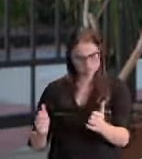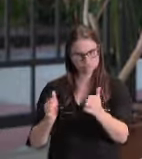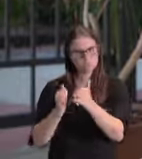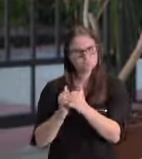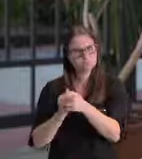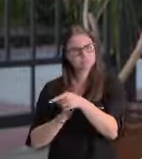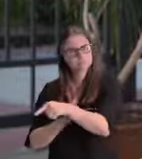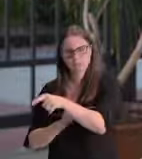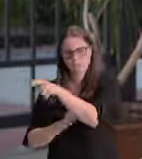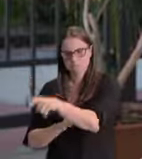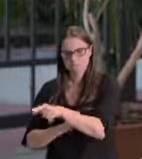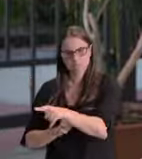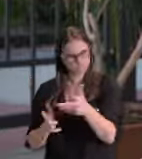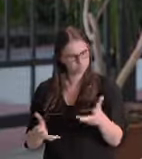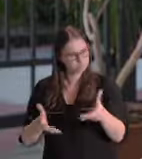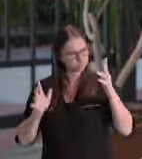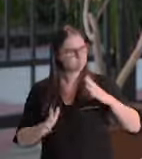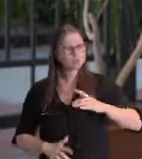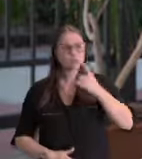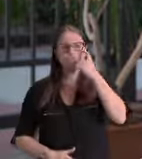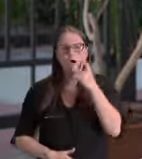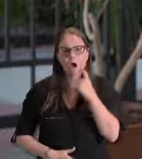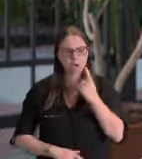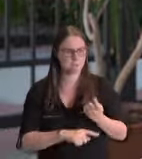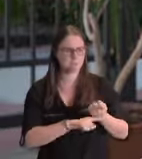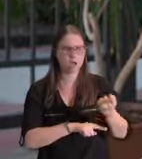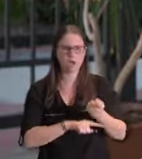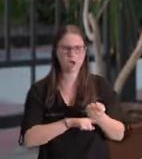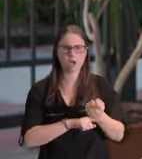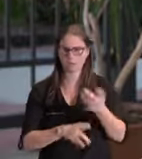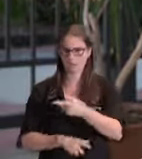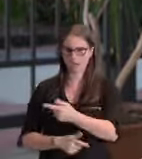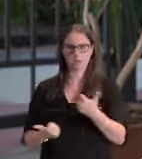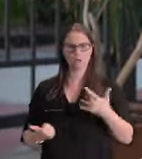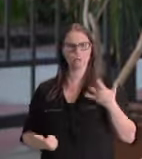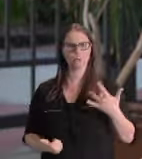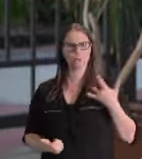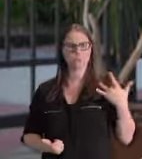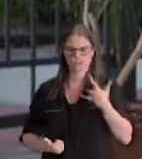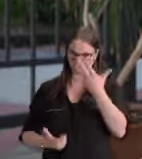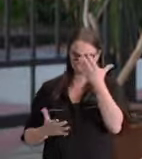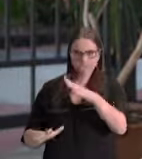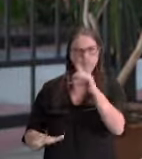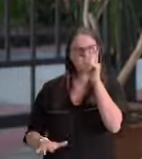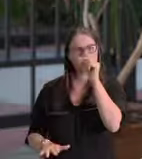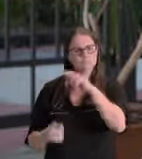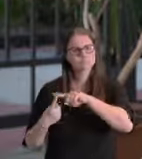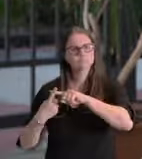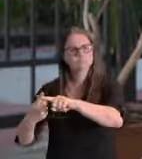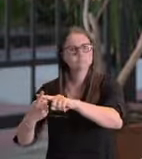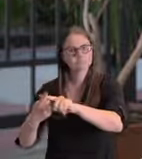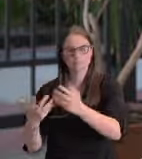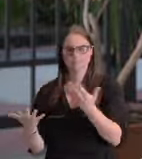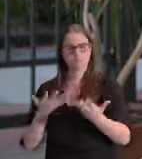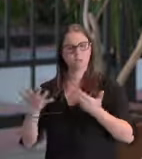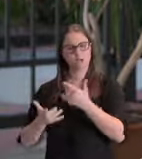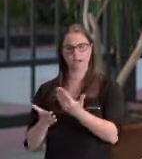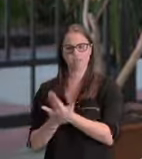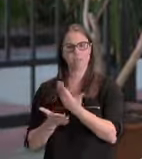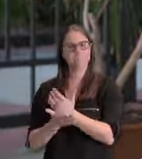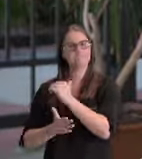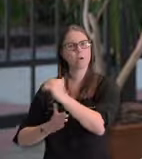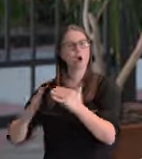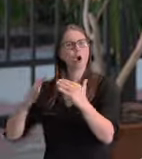and the tenant was willing to have a go, you'd save a tenancy. So that way you've saved someone from